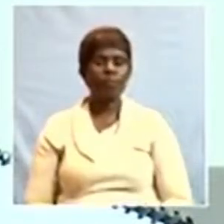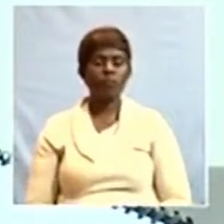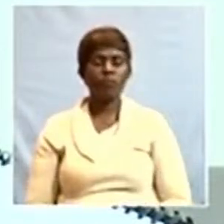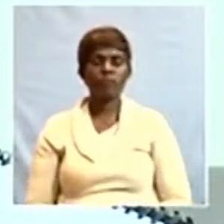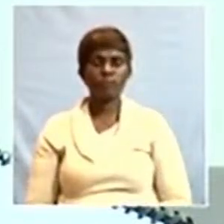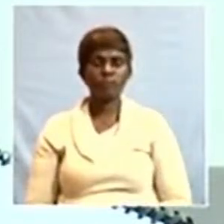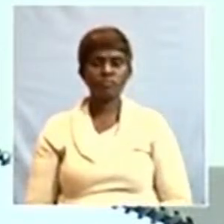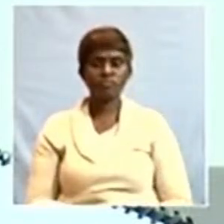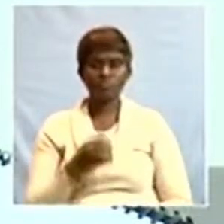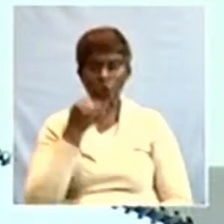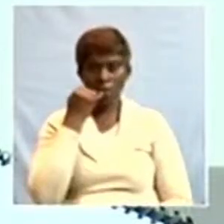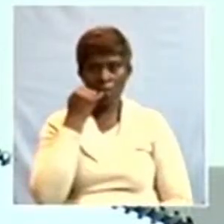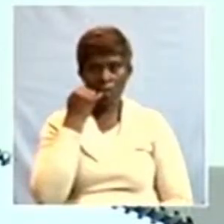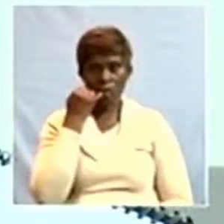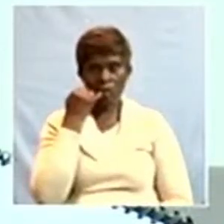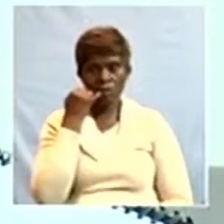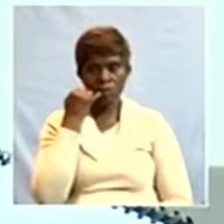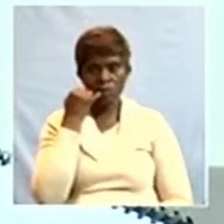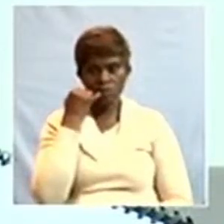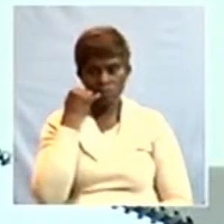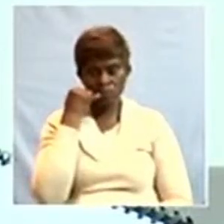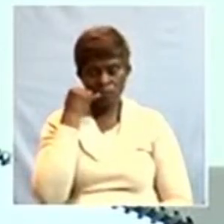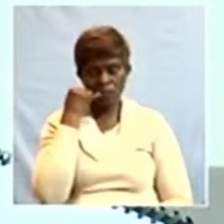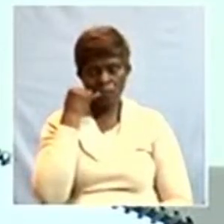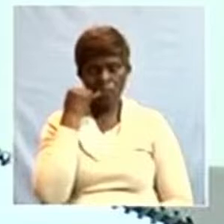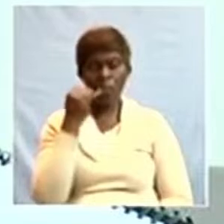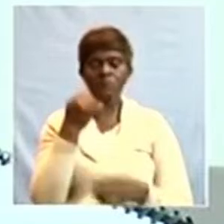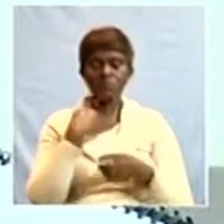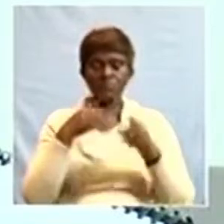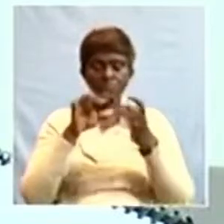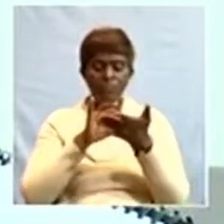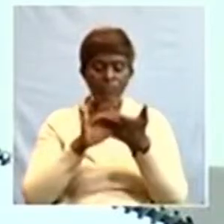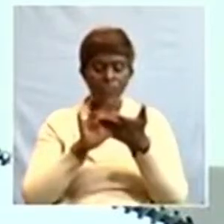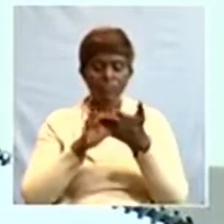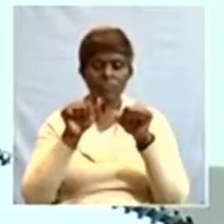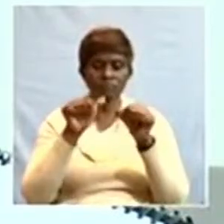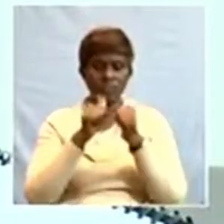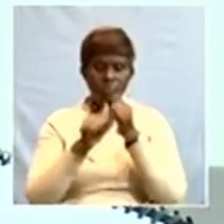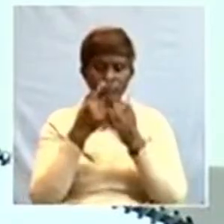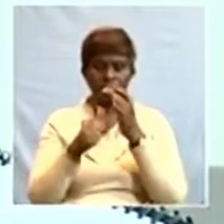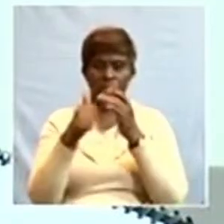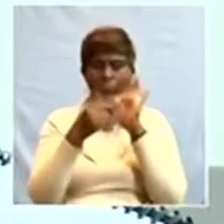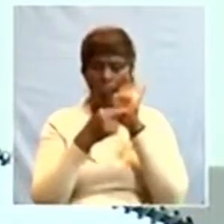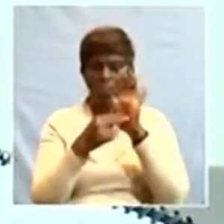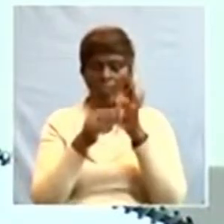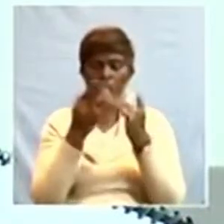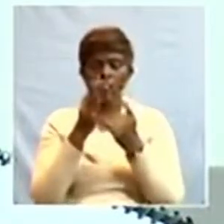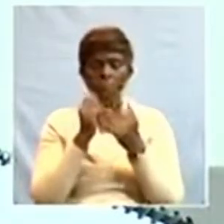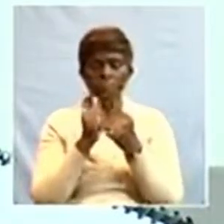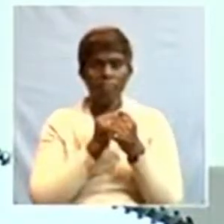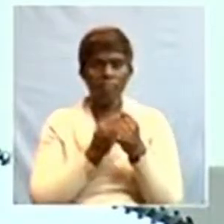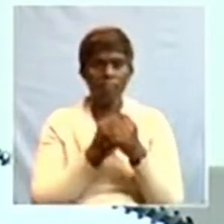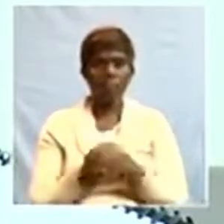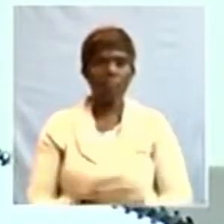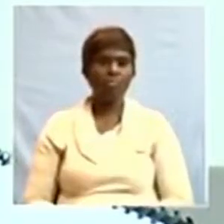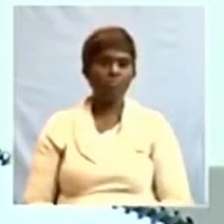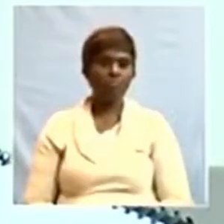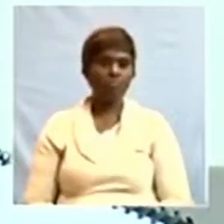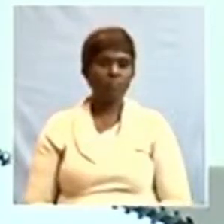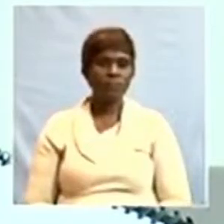Because do they have the chemical analysis of it, which they can share with us? And we take it from